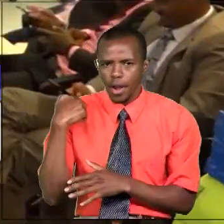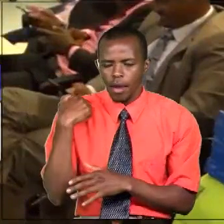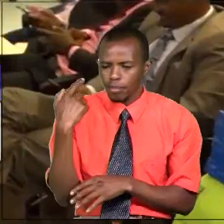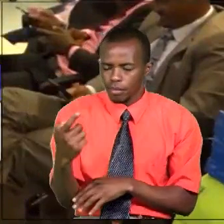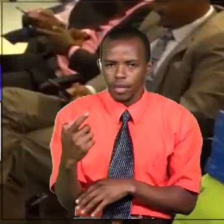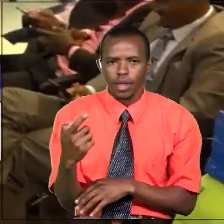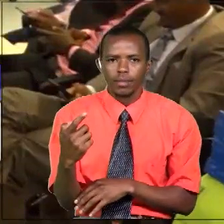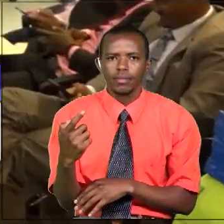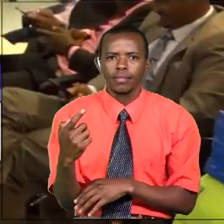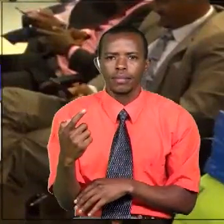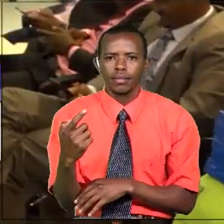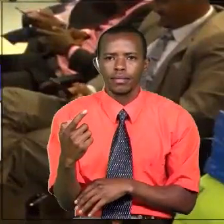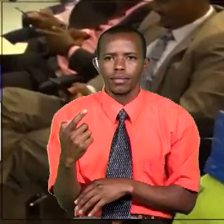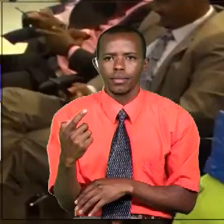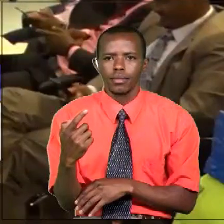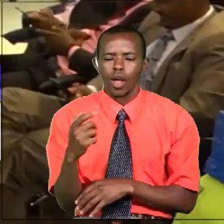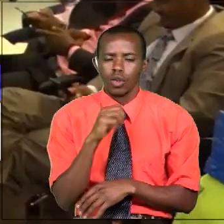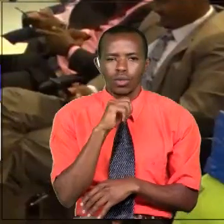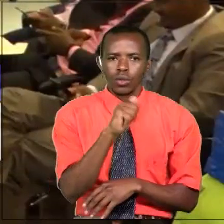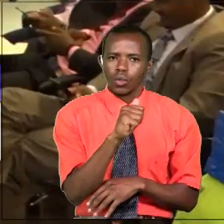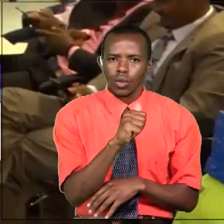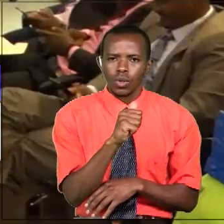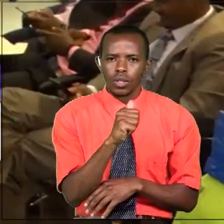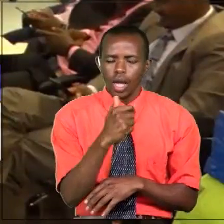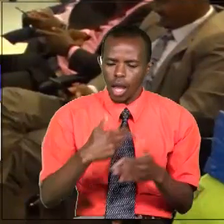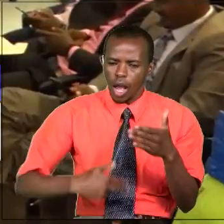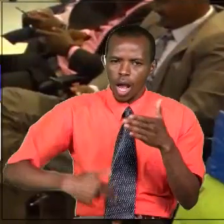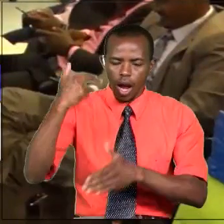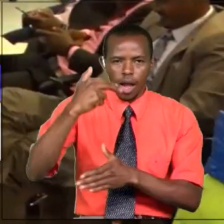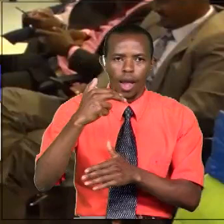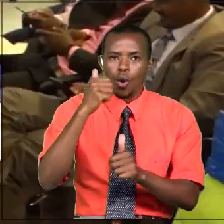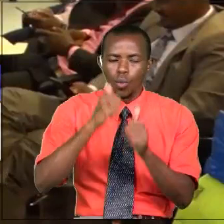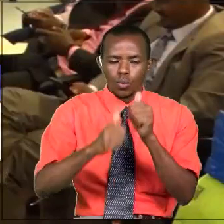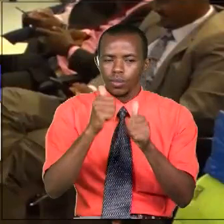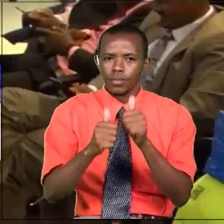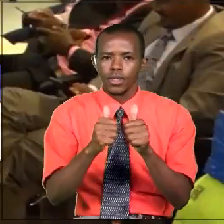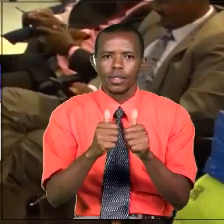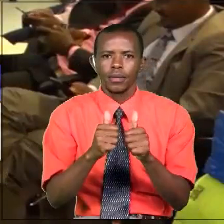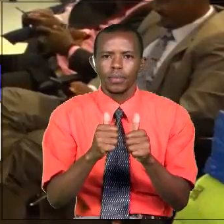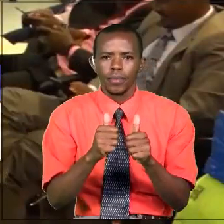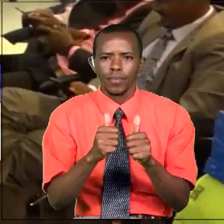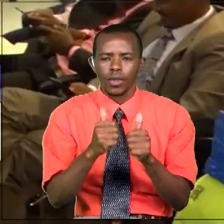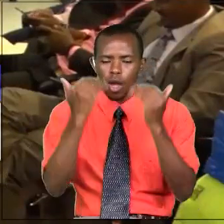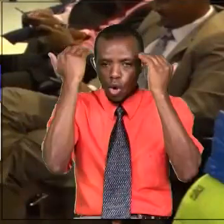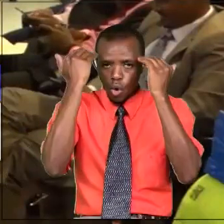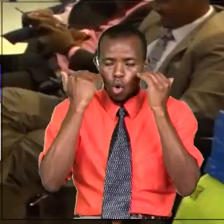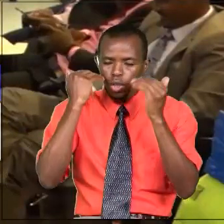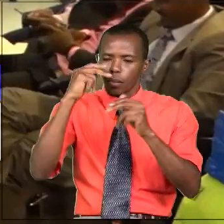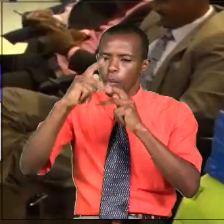therein is not as high as the one set during a court process.